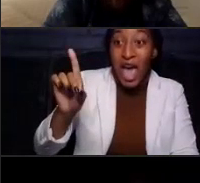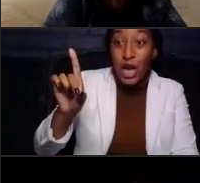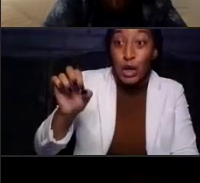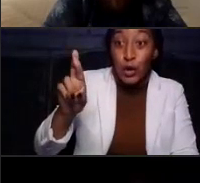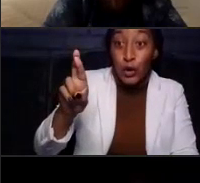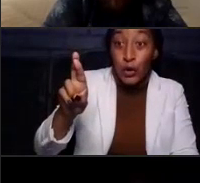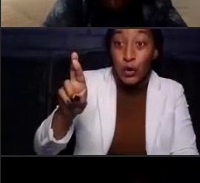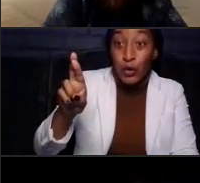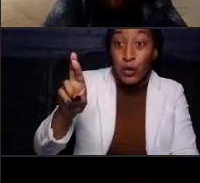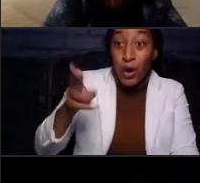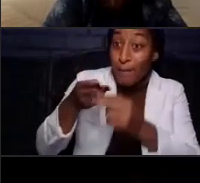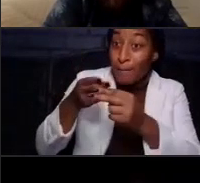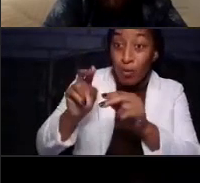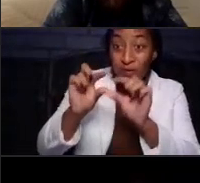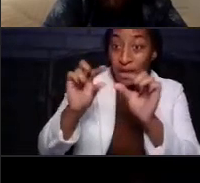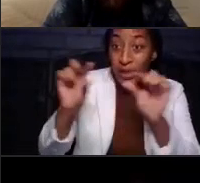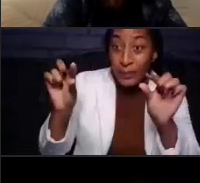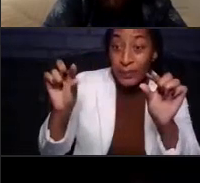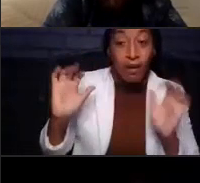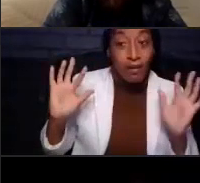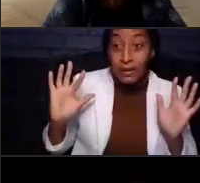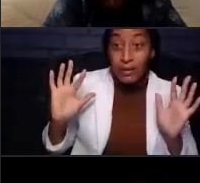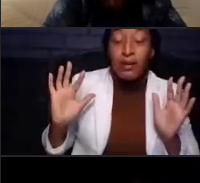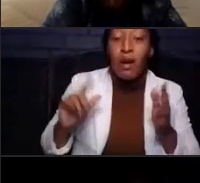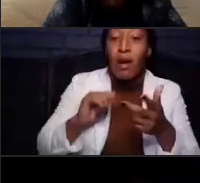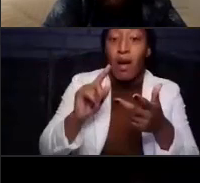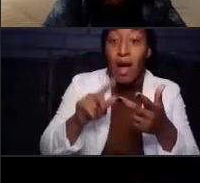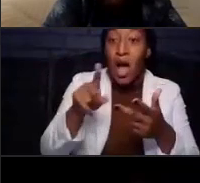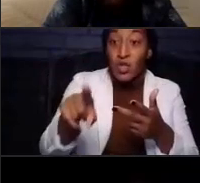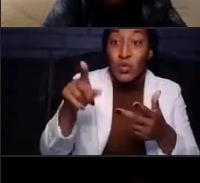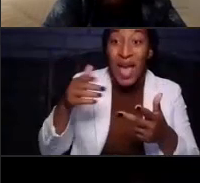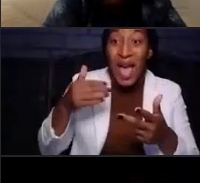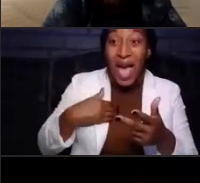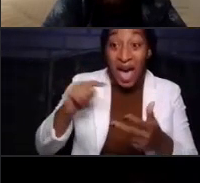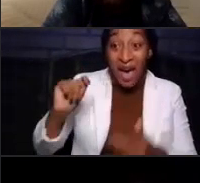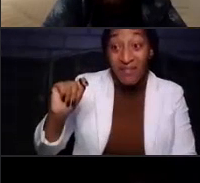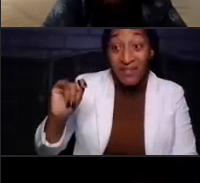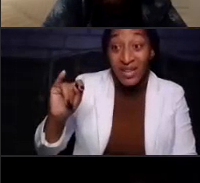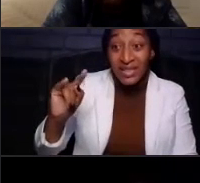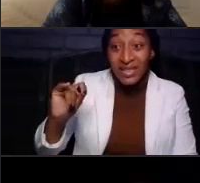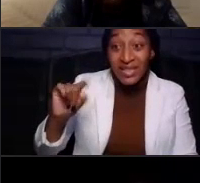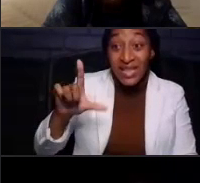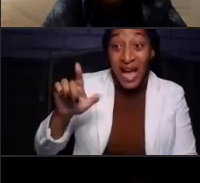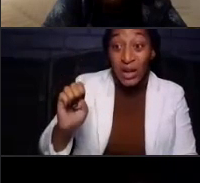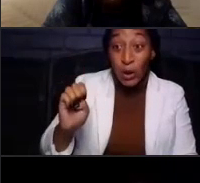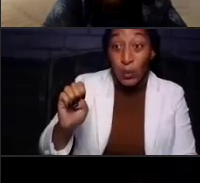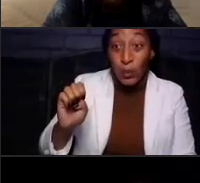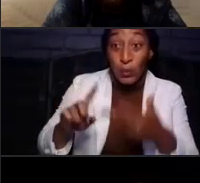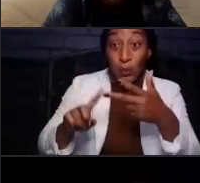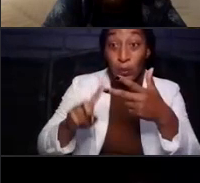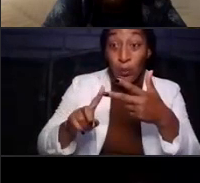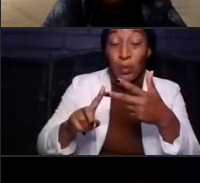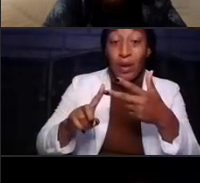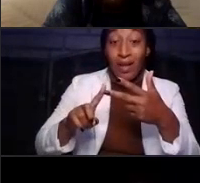it. Make up your own title for your summary of the article. And then your first paragraph, you